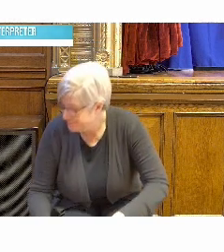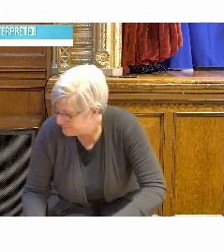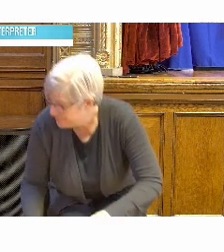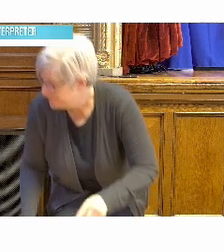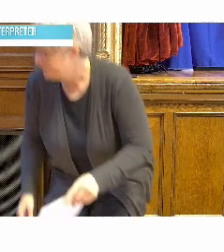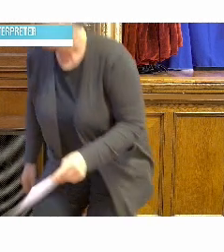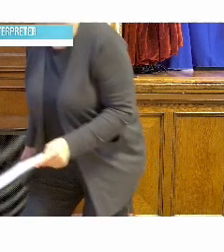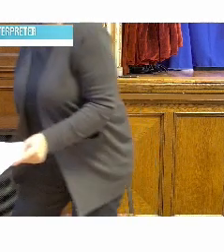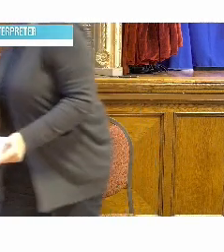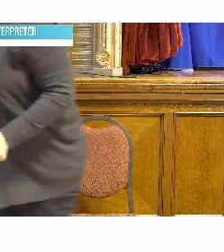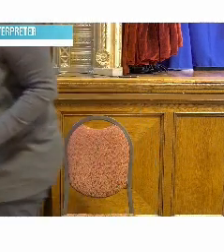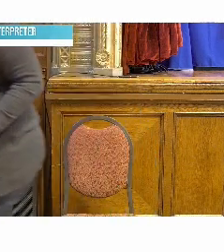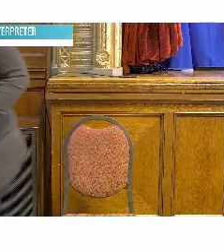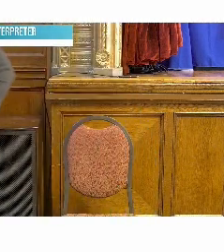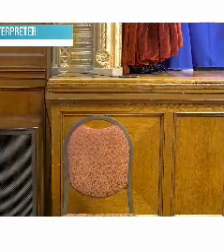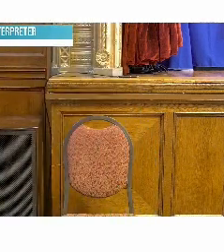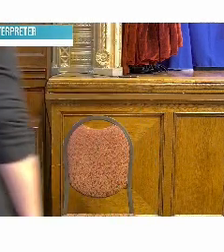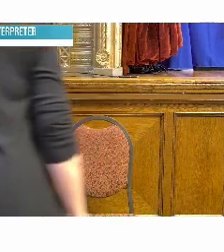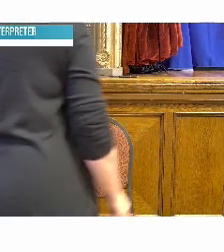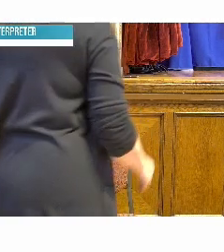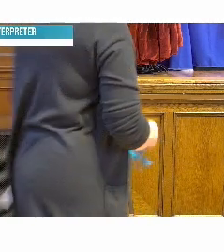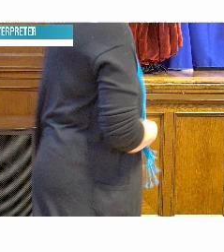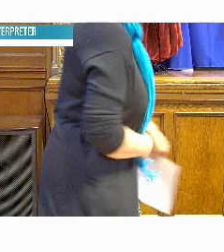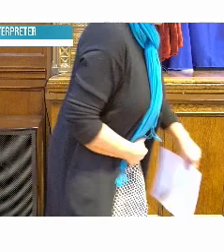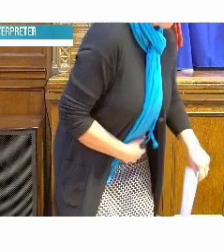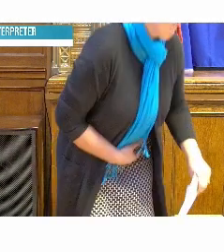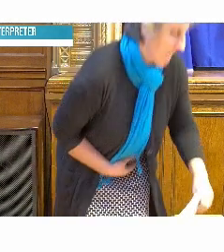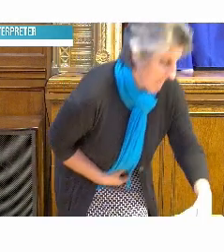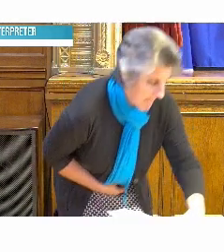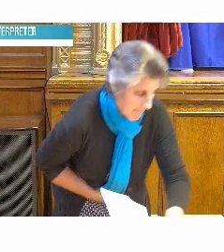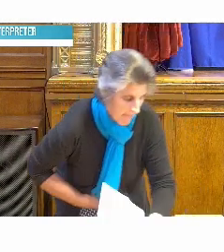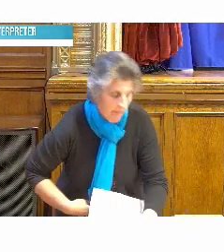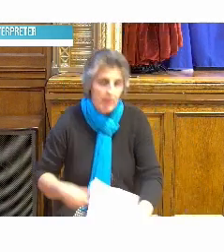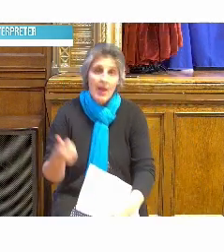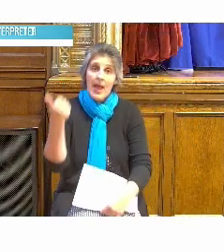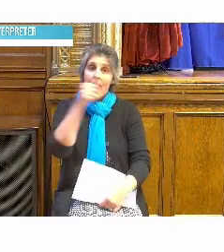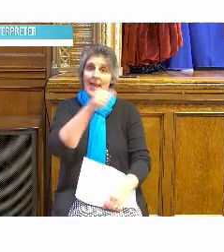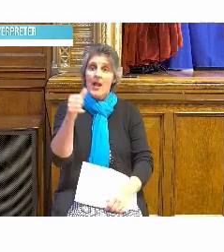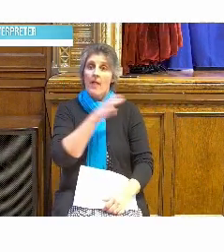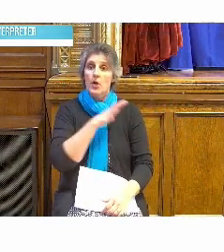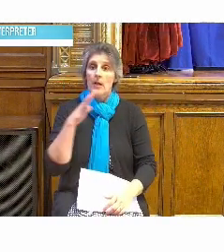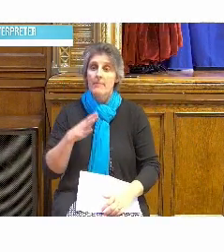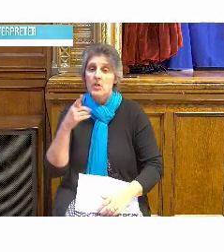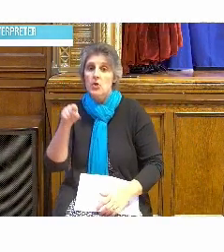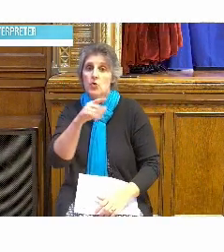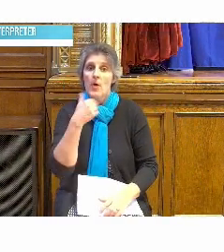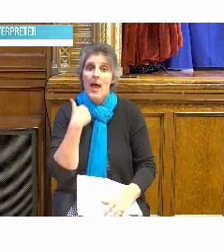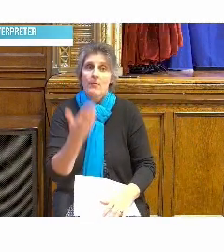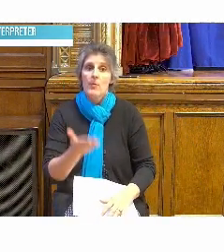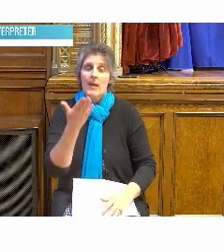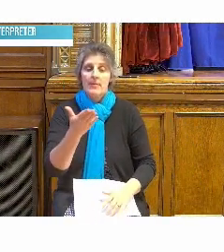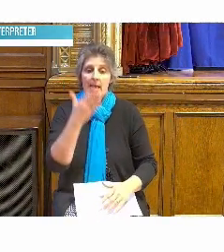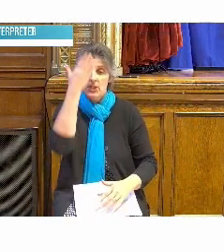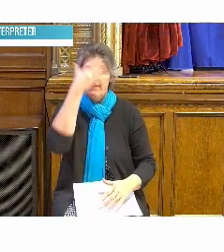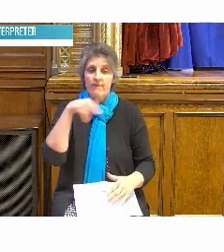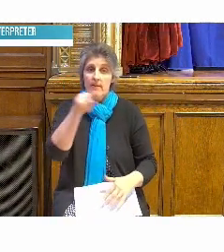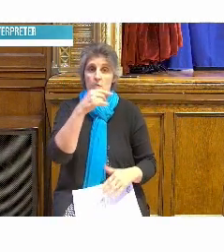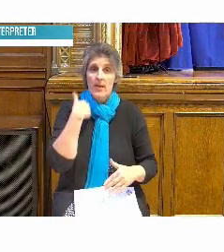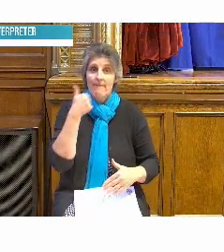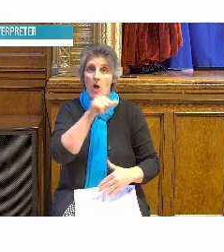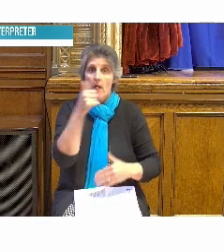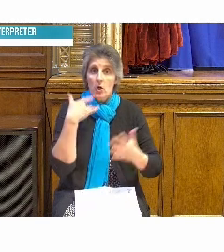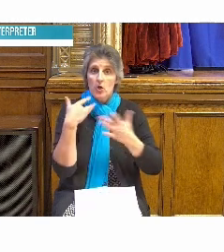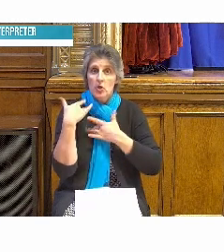any other commissioners? You all have the recommendations in front of you, and so if there are any things that you have